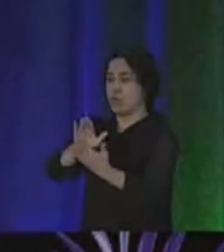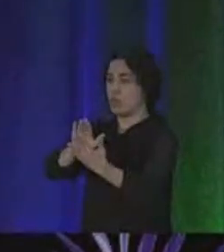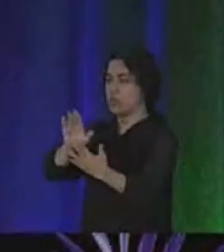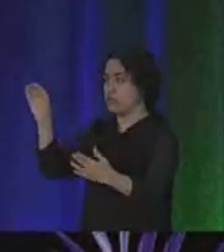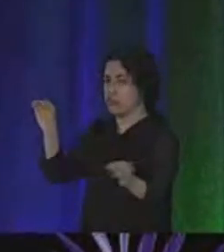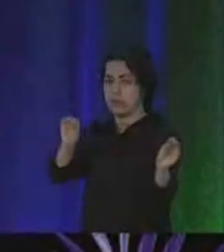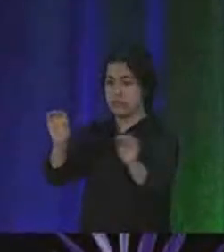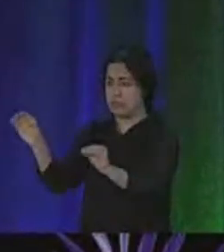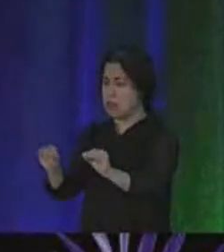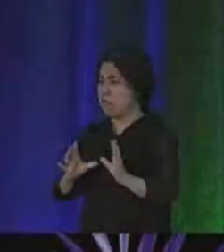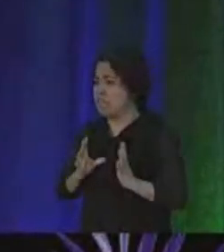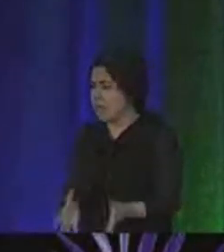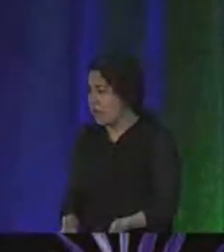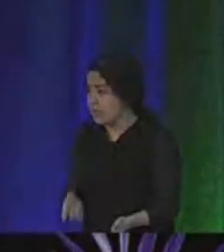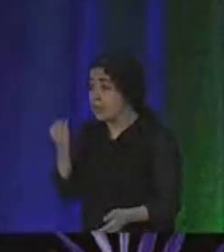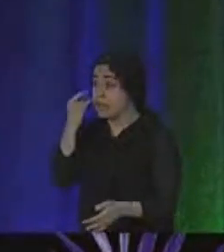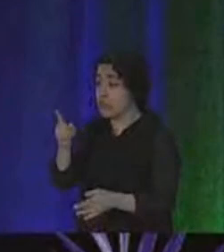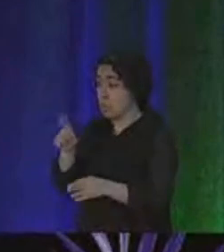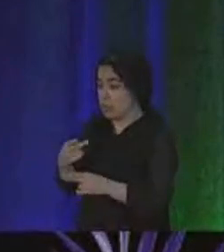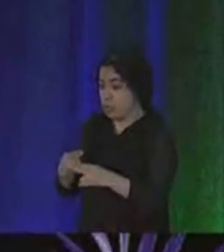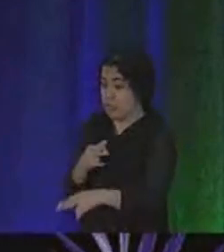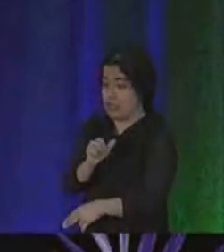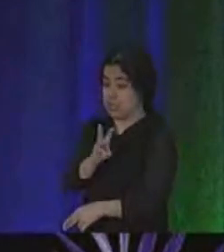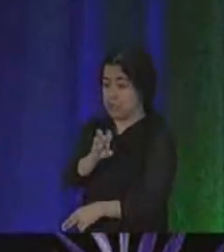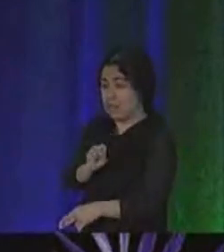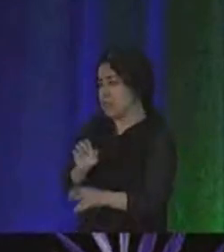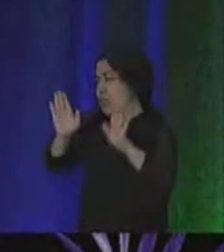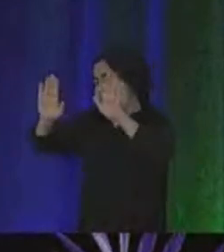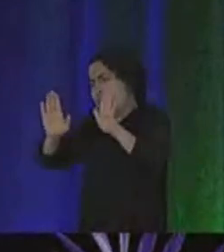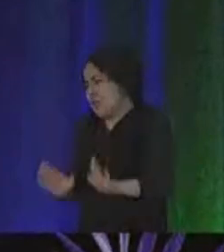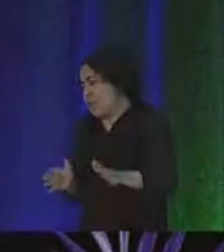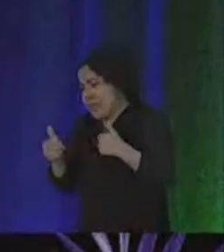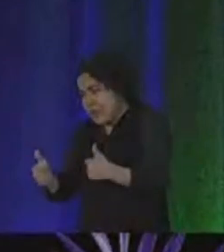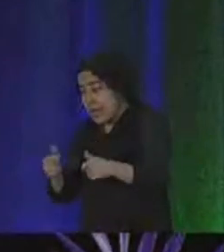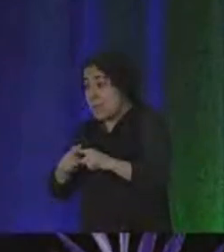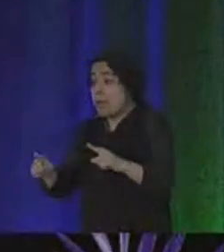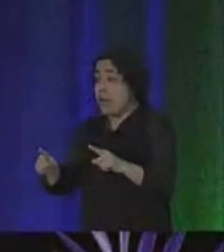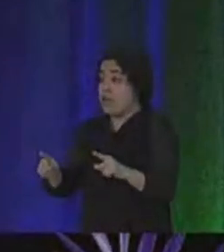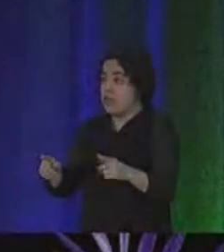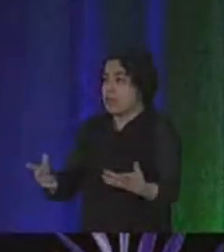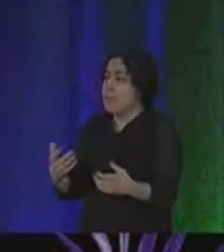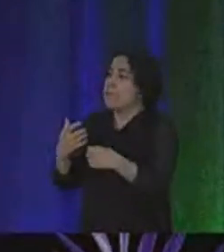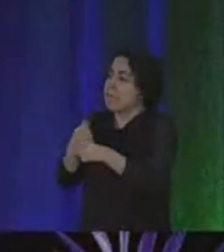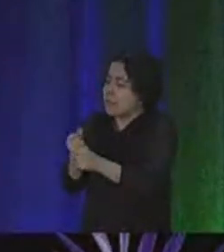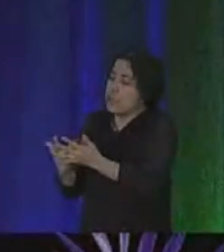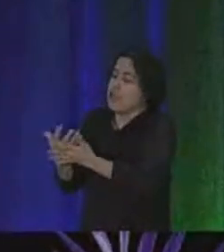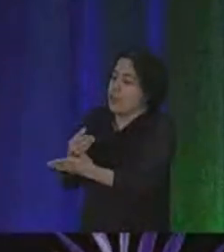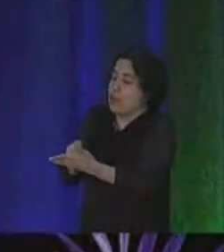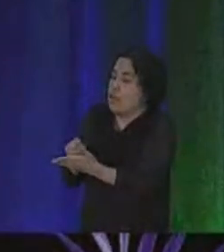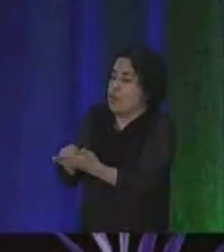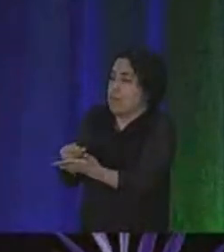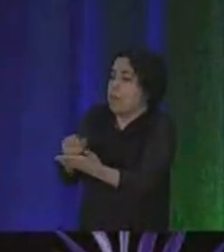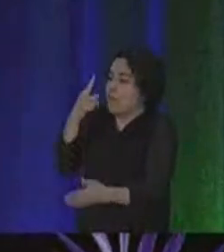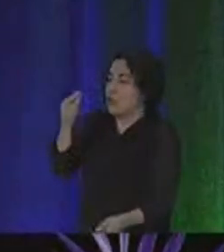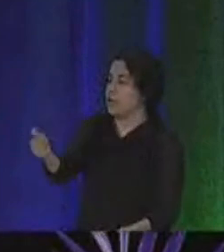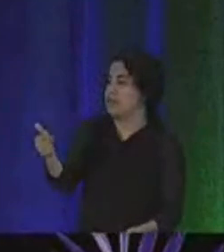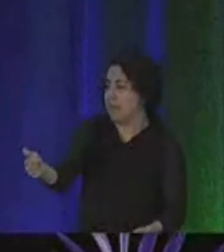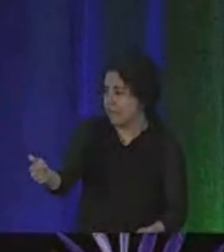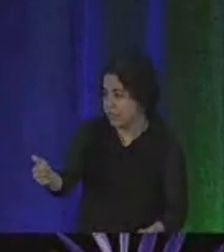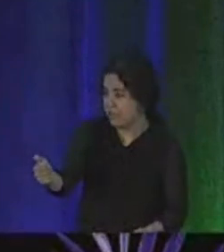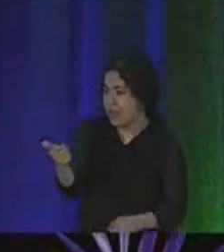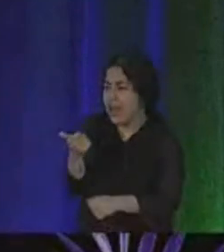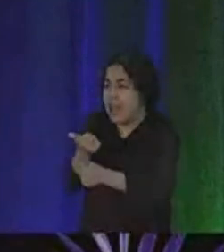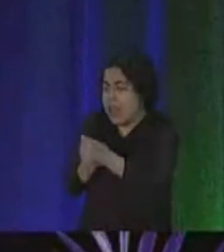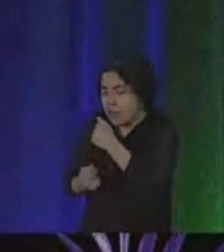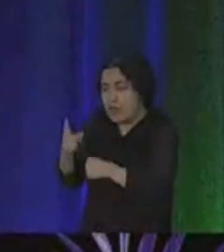AWS, great. At the end of the day, make your own money. Right? Everyone should be empowered at some